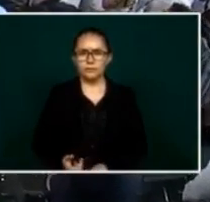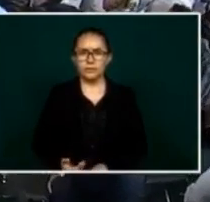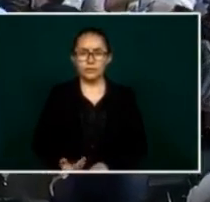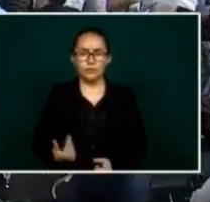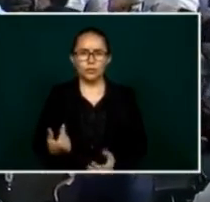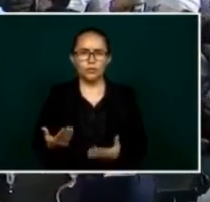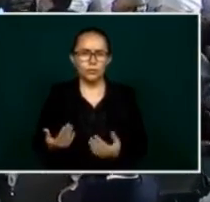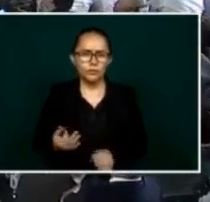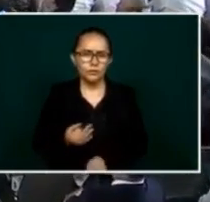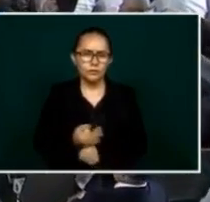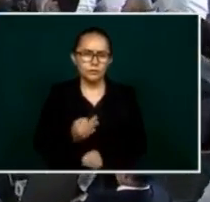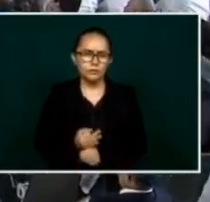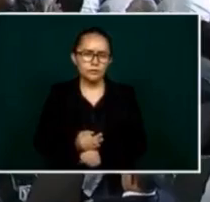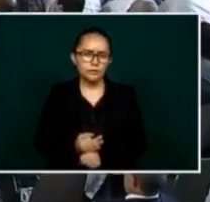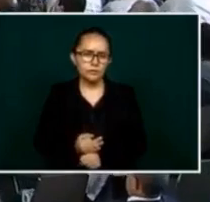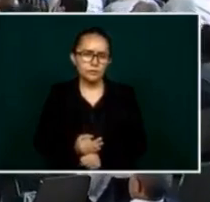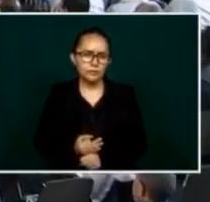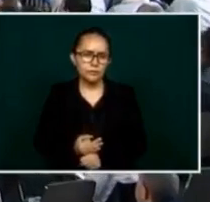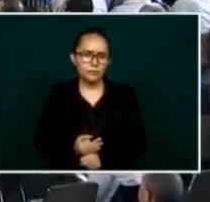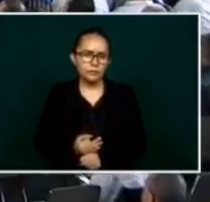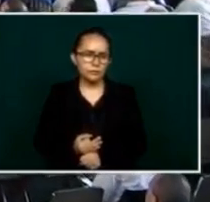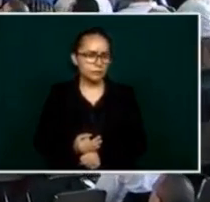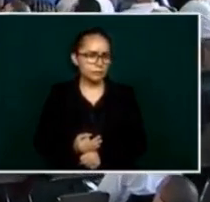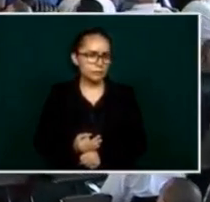So he wants the slides to go up.